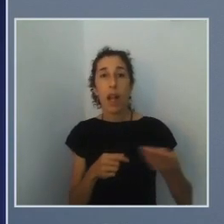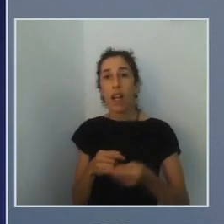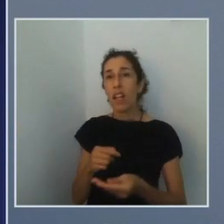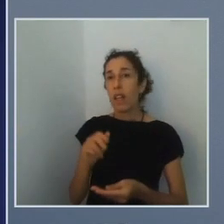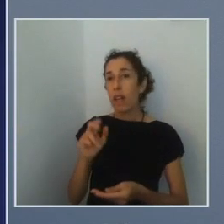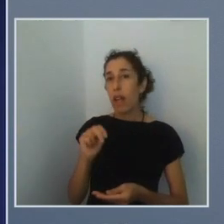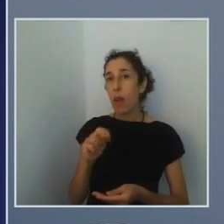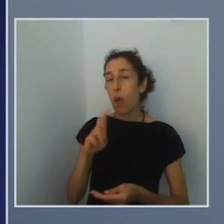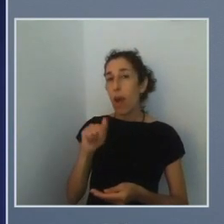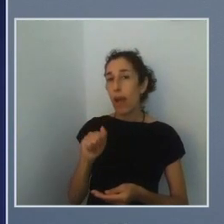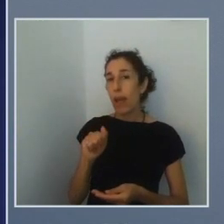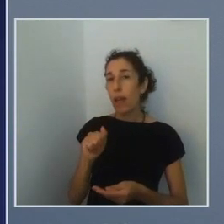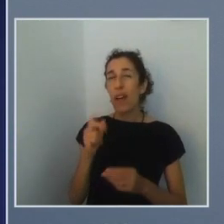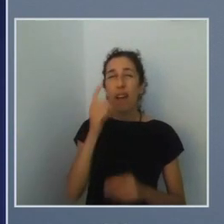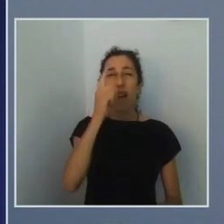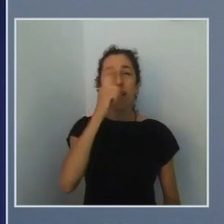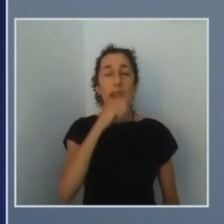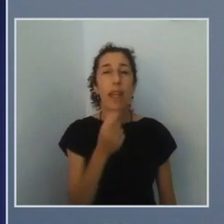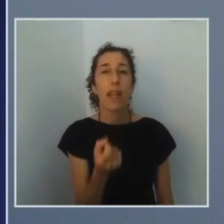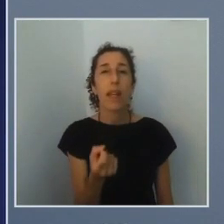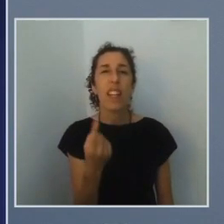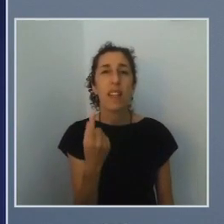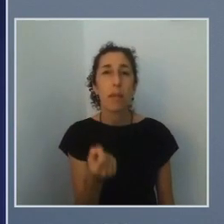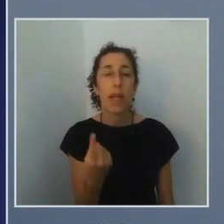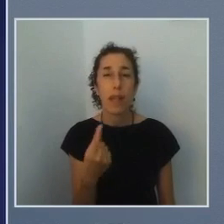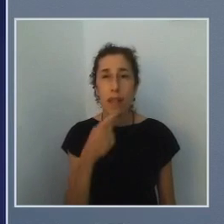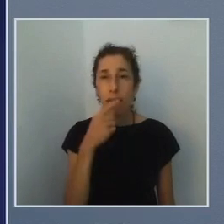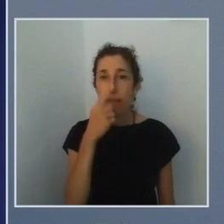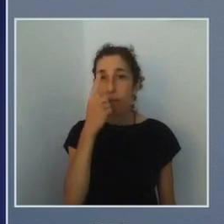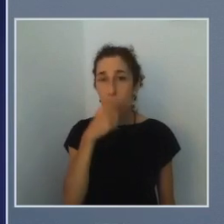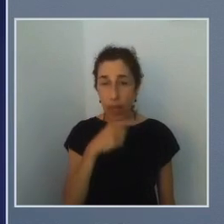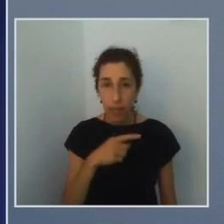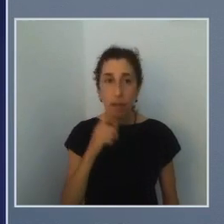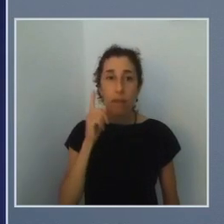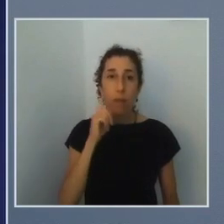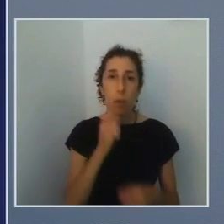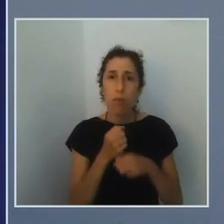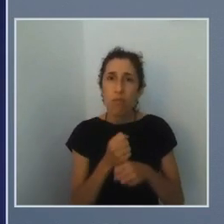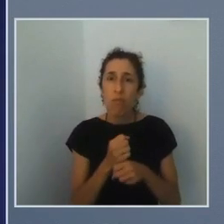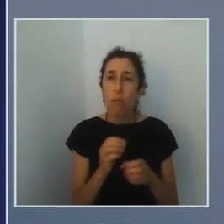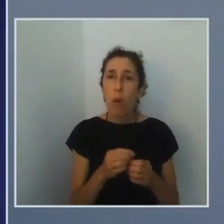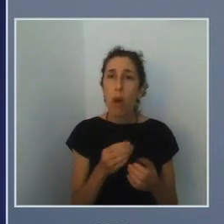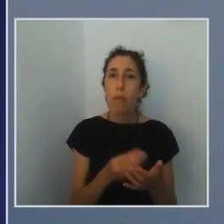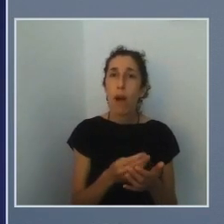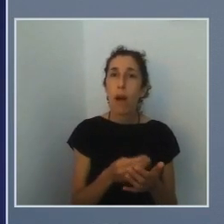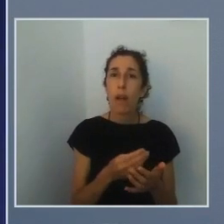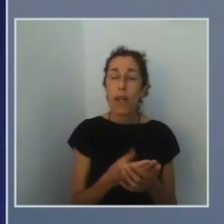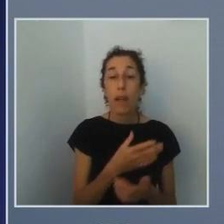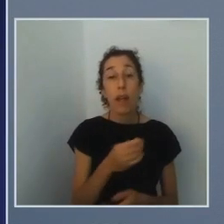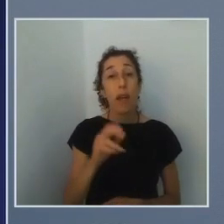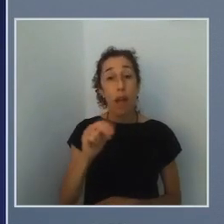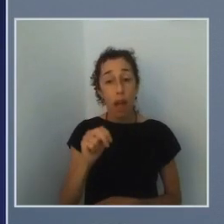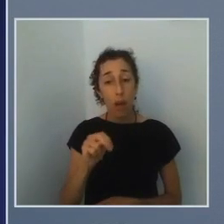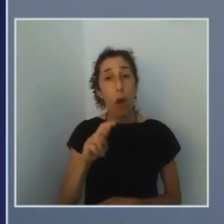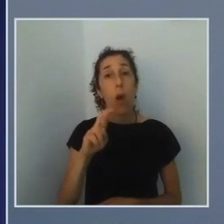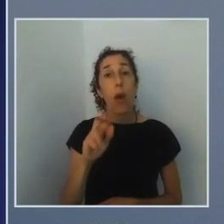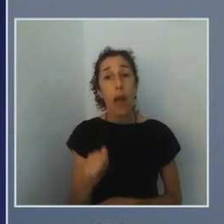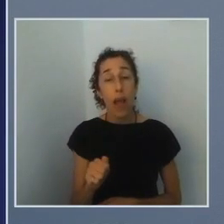These expenses would then be paid for by the NRA without written approval, without